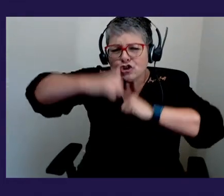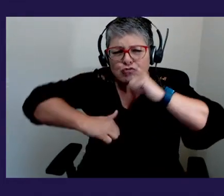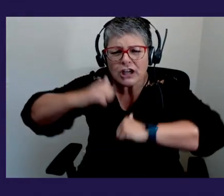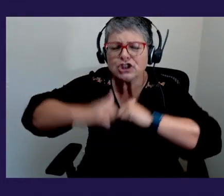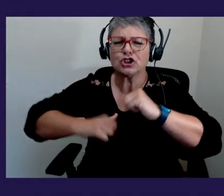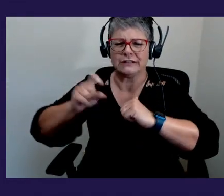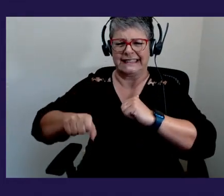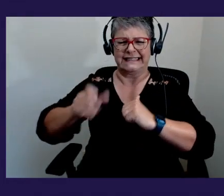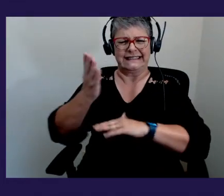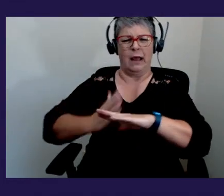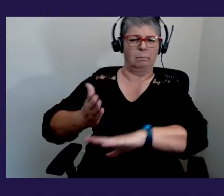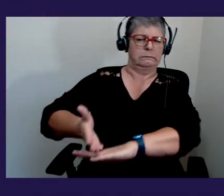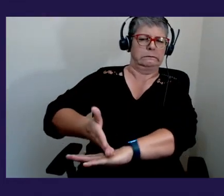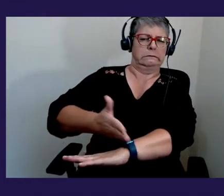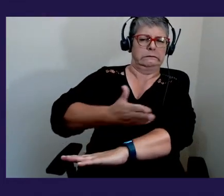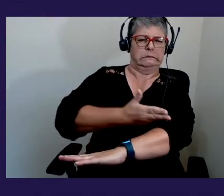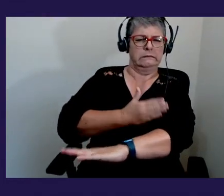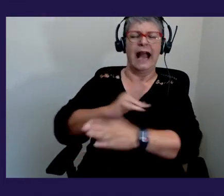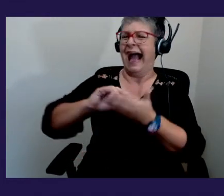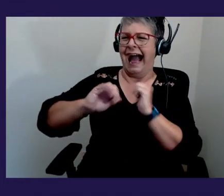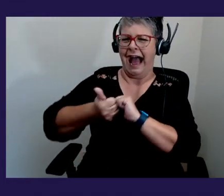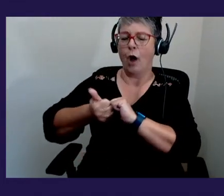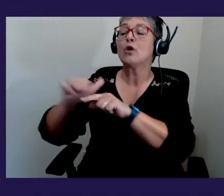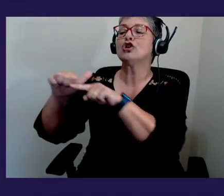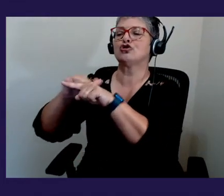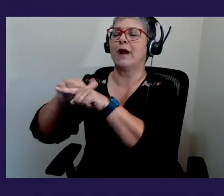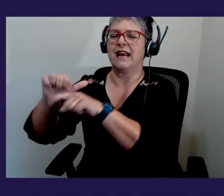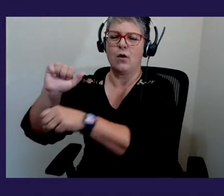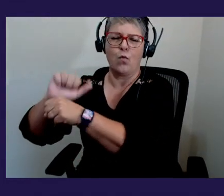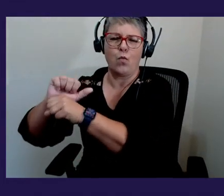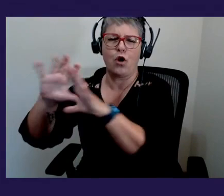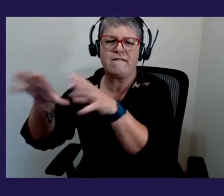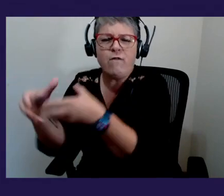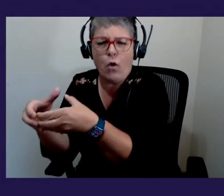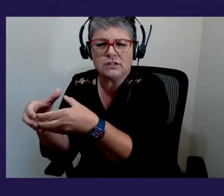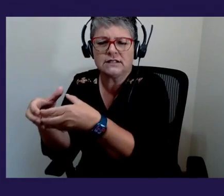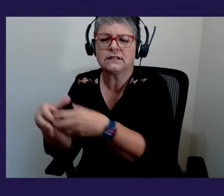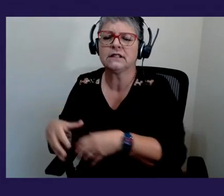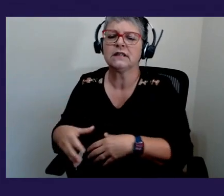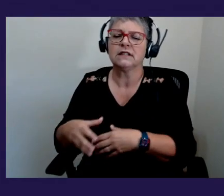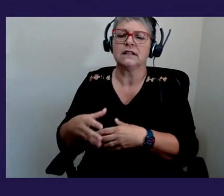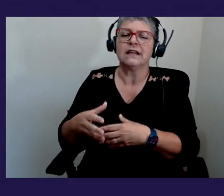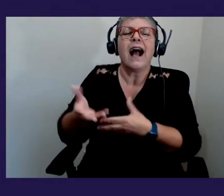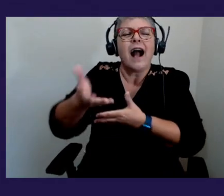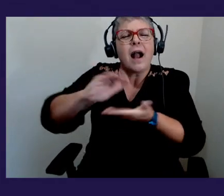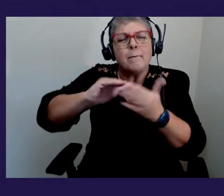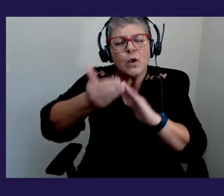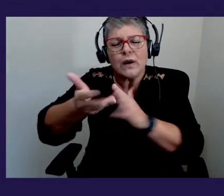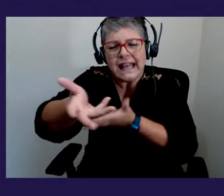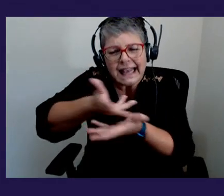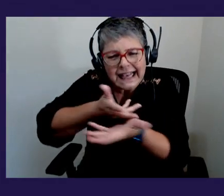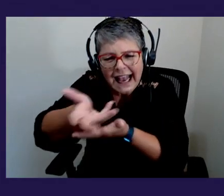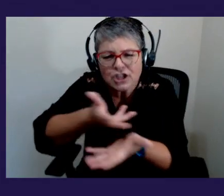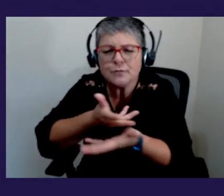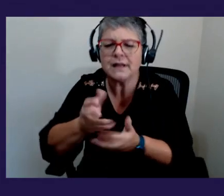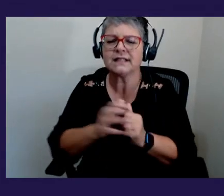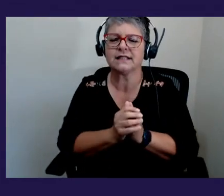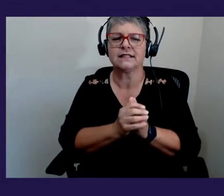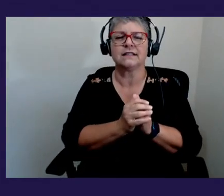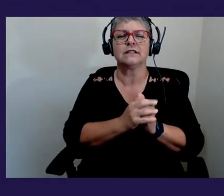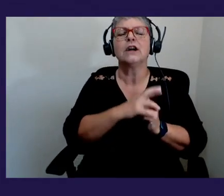workforce in crisis and emergency risk communication, community engagement, and bringing on